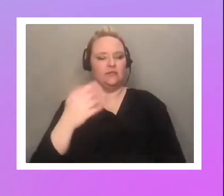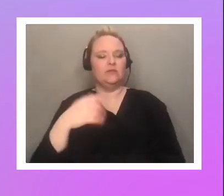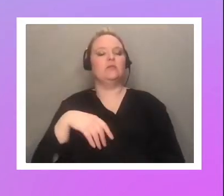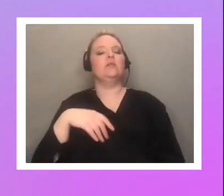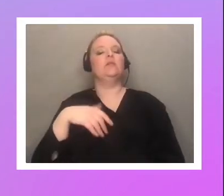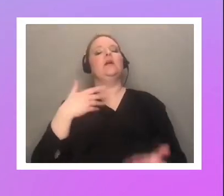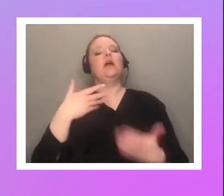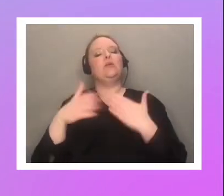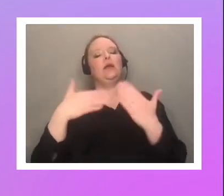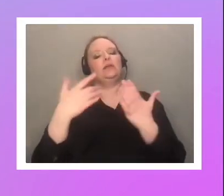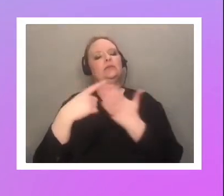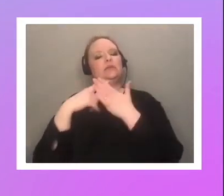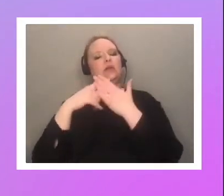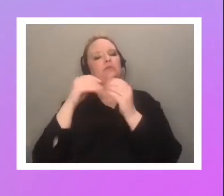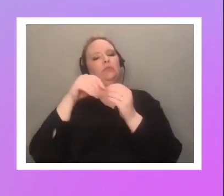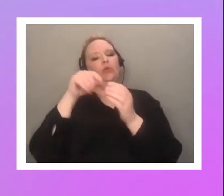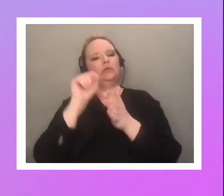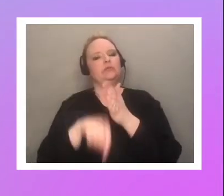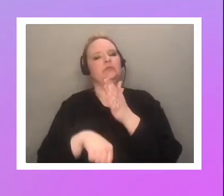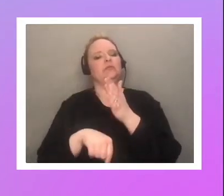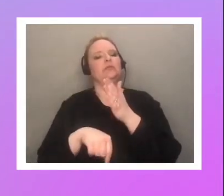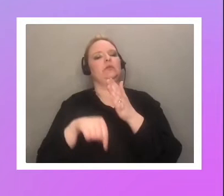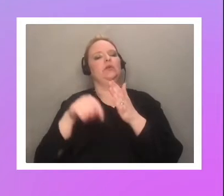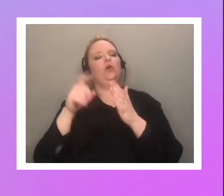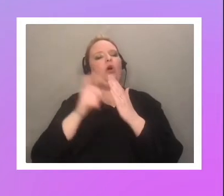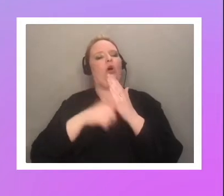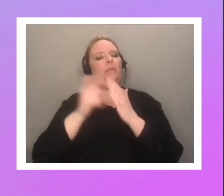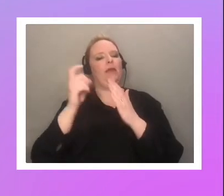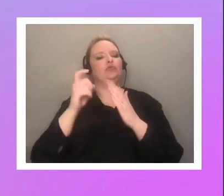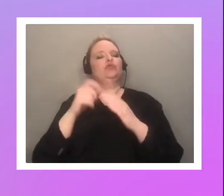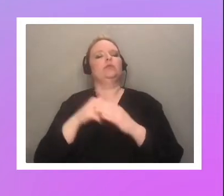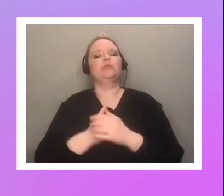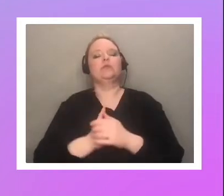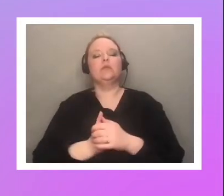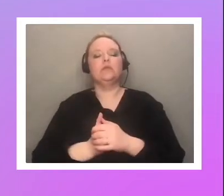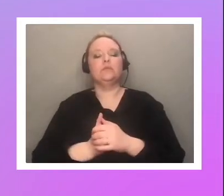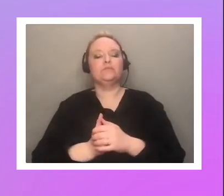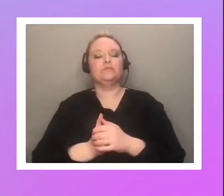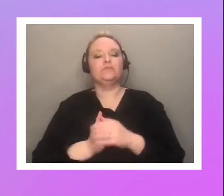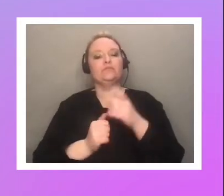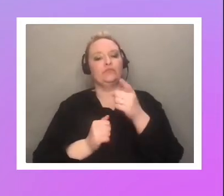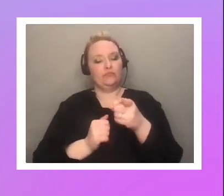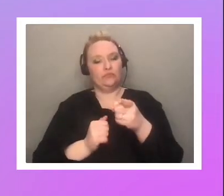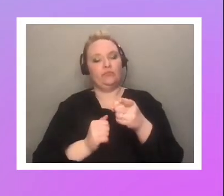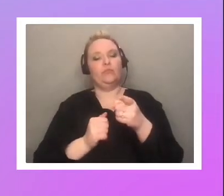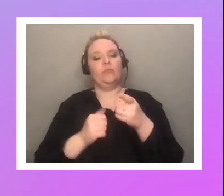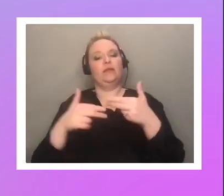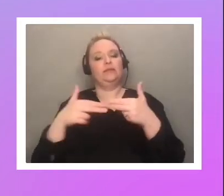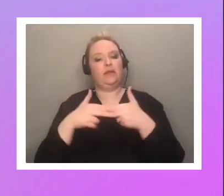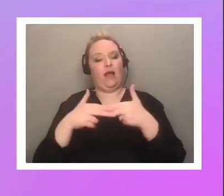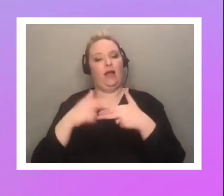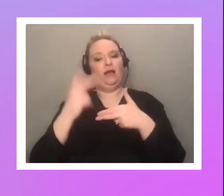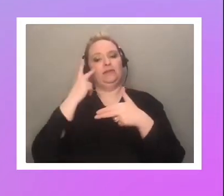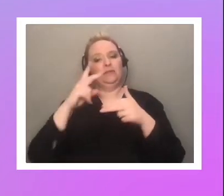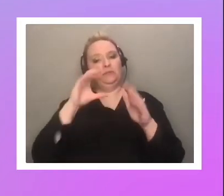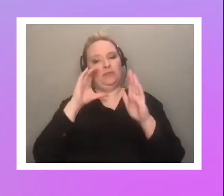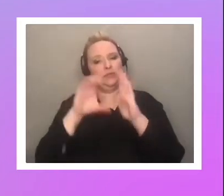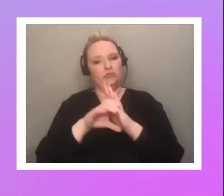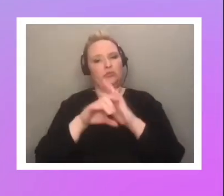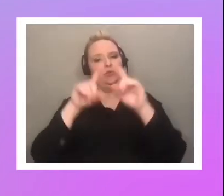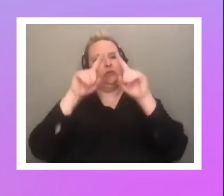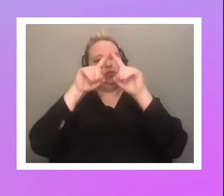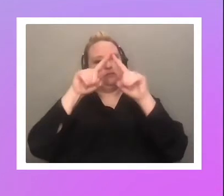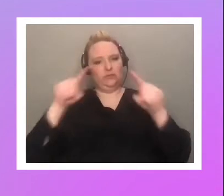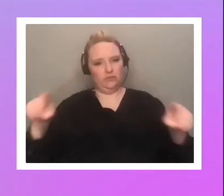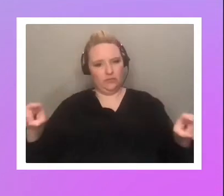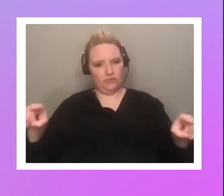little bit more. Let's go a little bit more into automation. On this slide right here, there is an image of the test